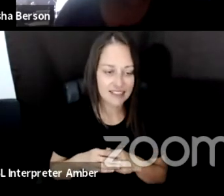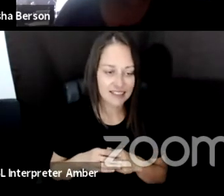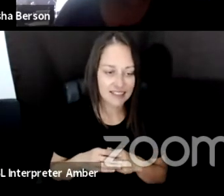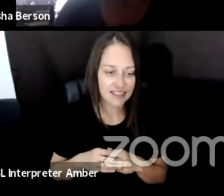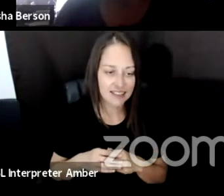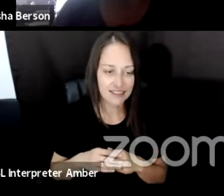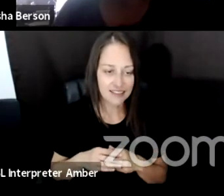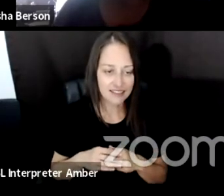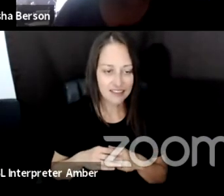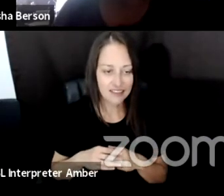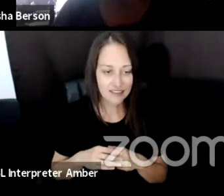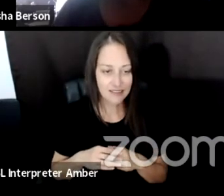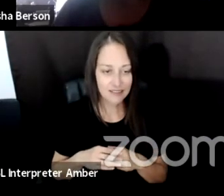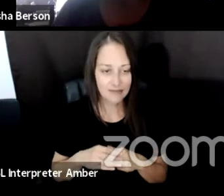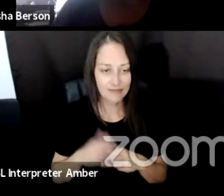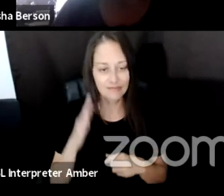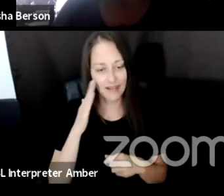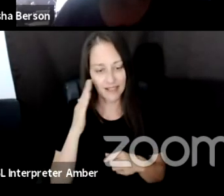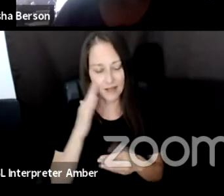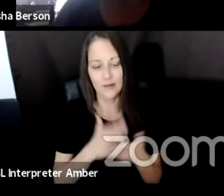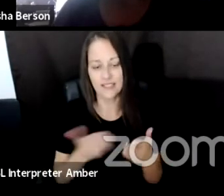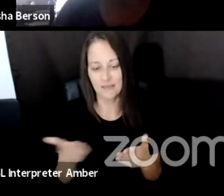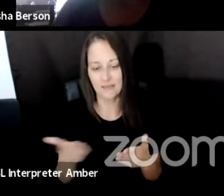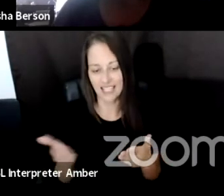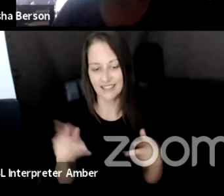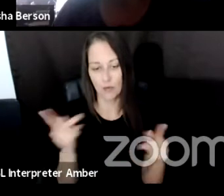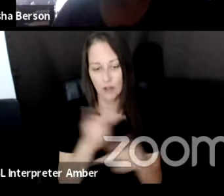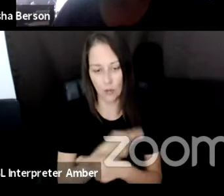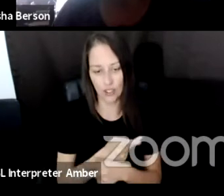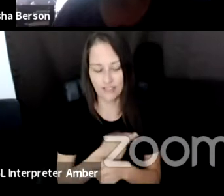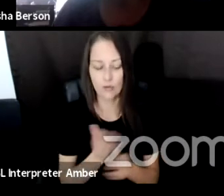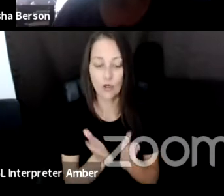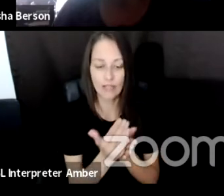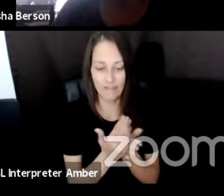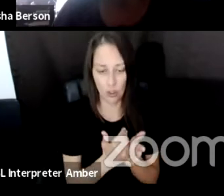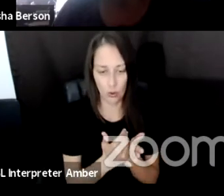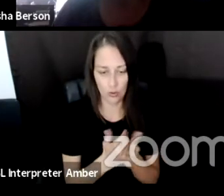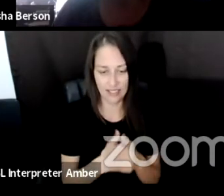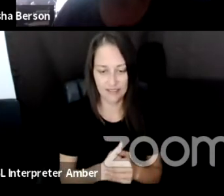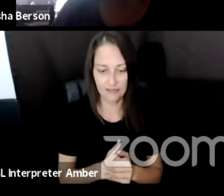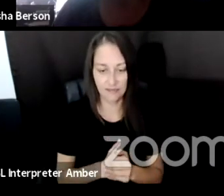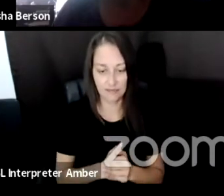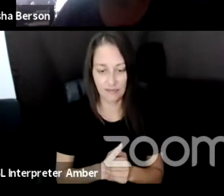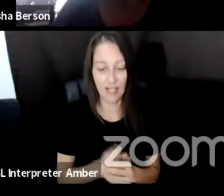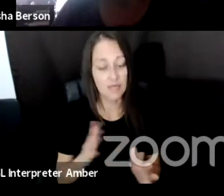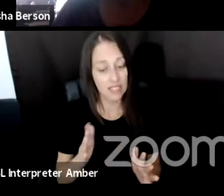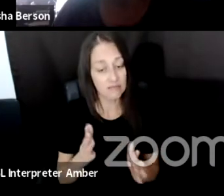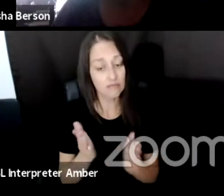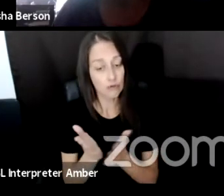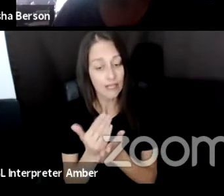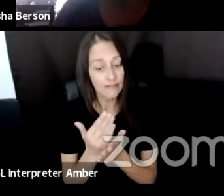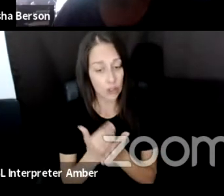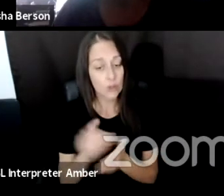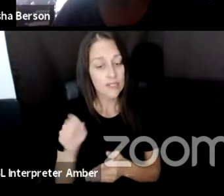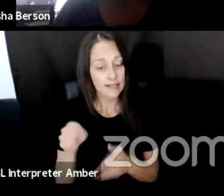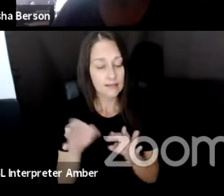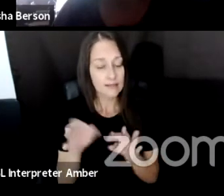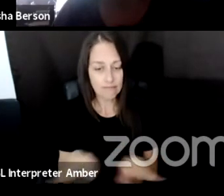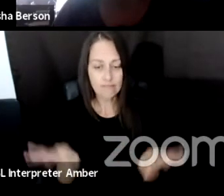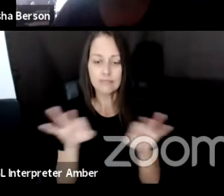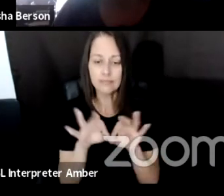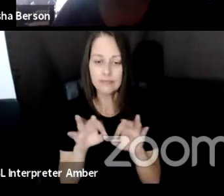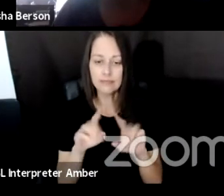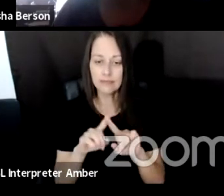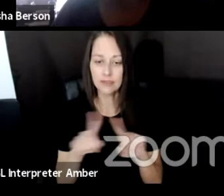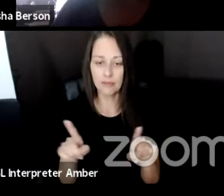were reviews. And I don't think that's because reviews aren't very important. I think they are very important, but I think there's some kind